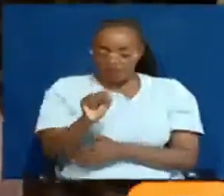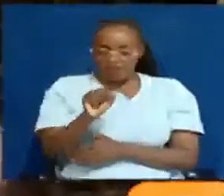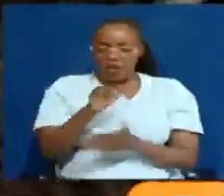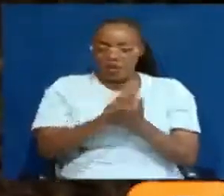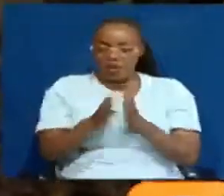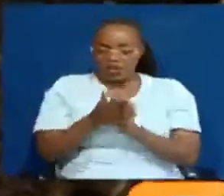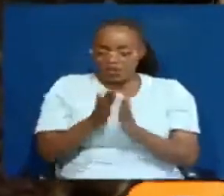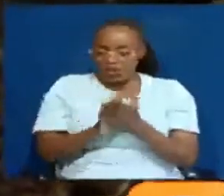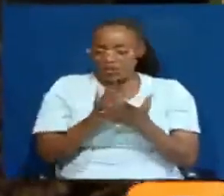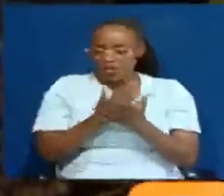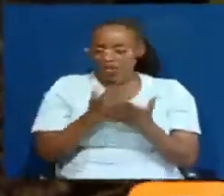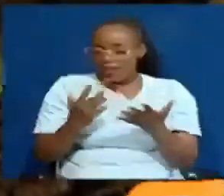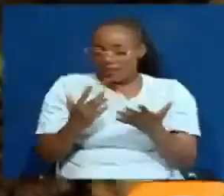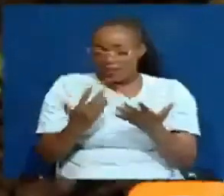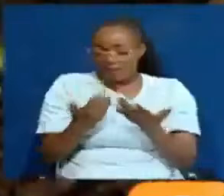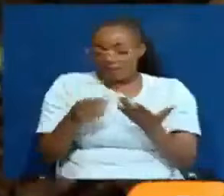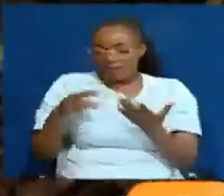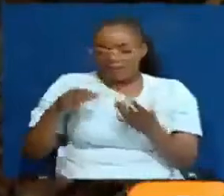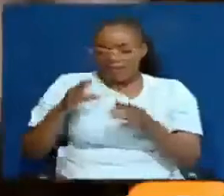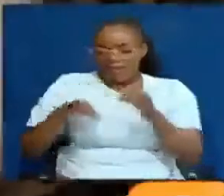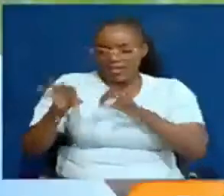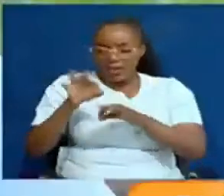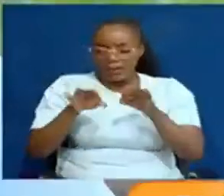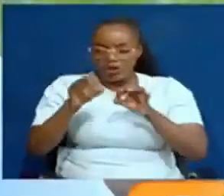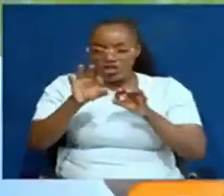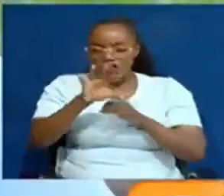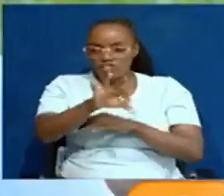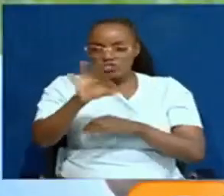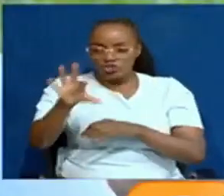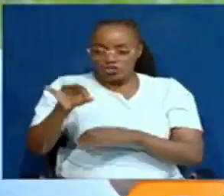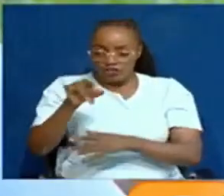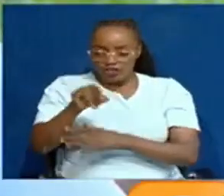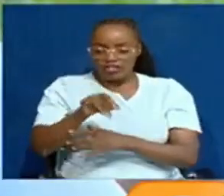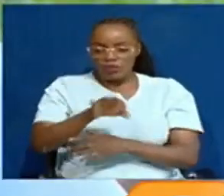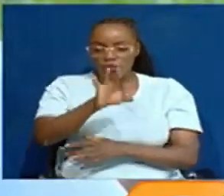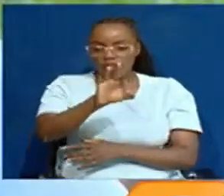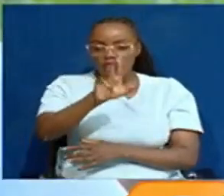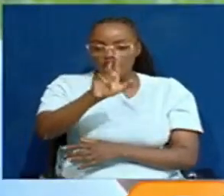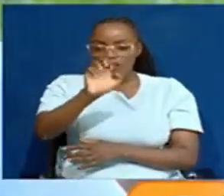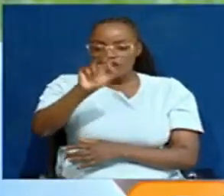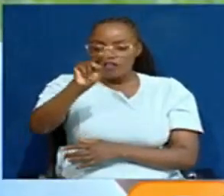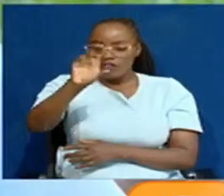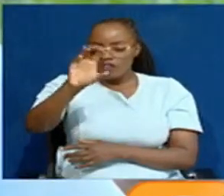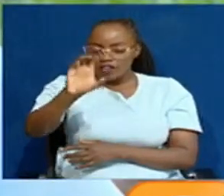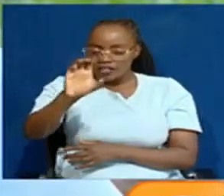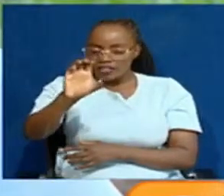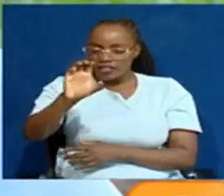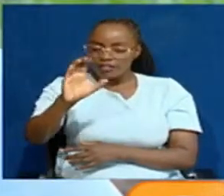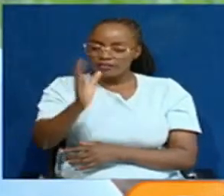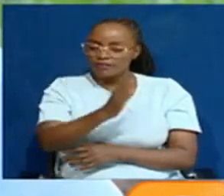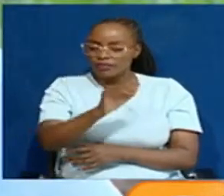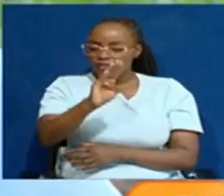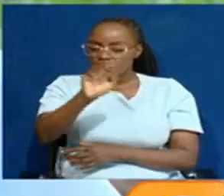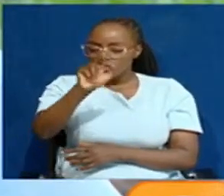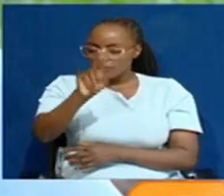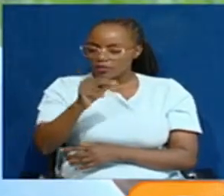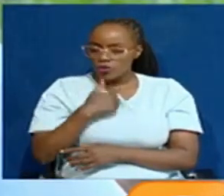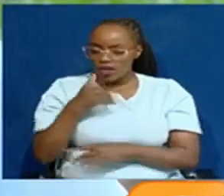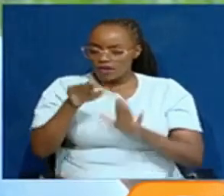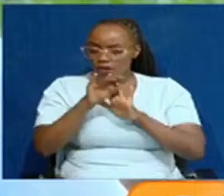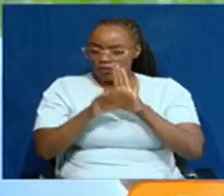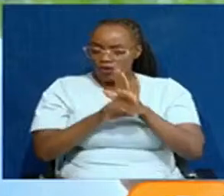chemicals. So if I can choose an example with French beans, we have a program that is to grow French